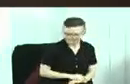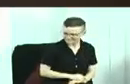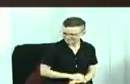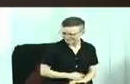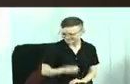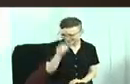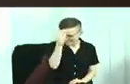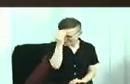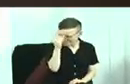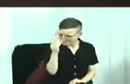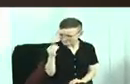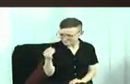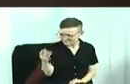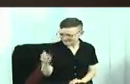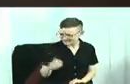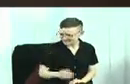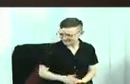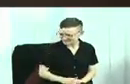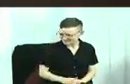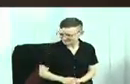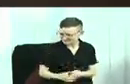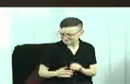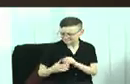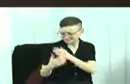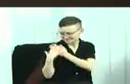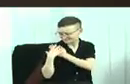Mary, let go.